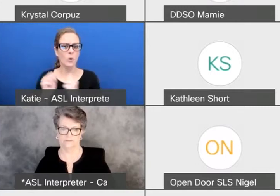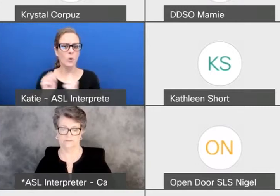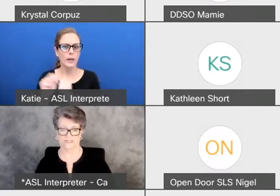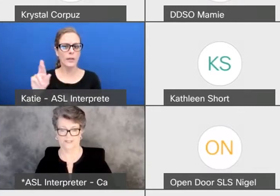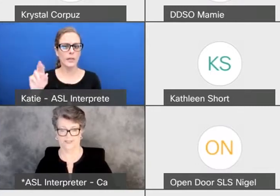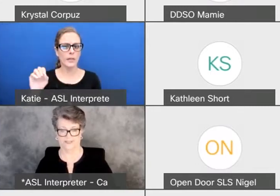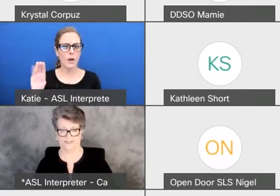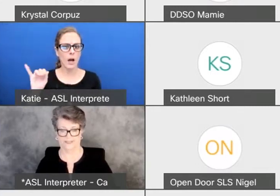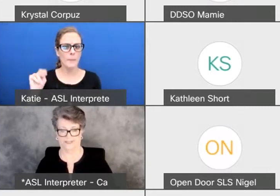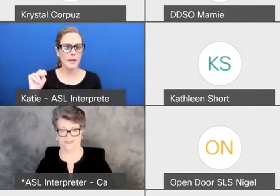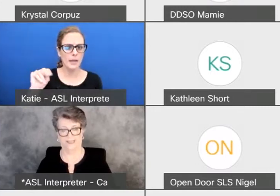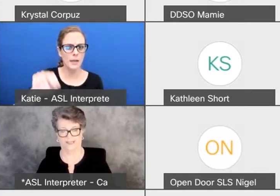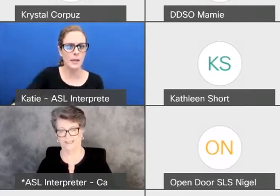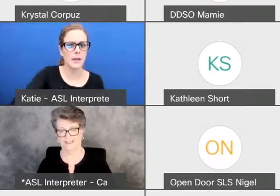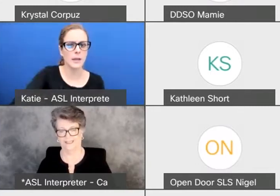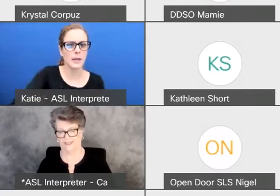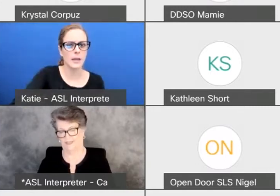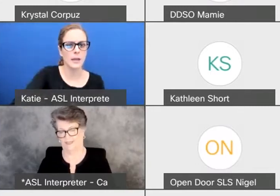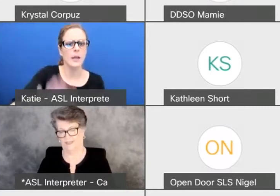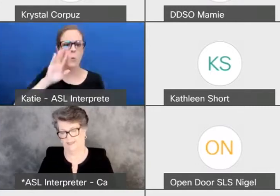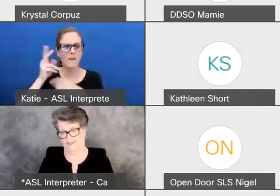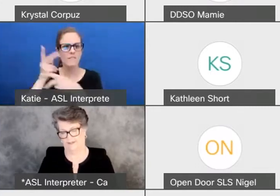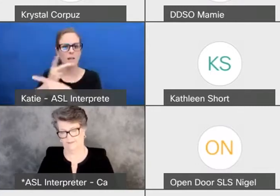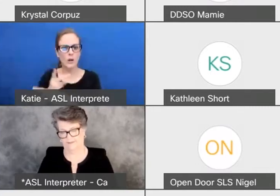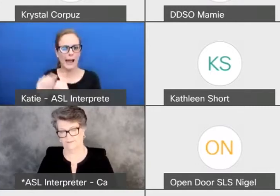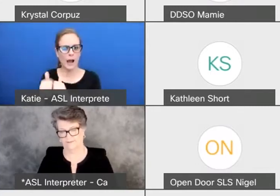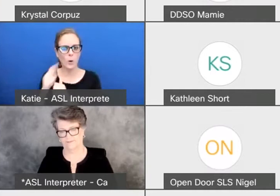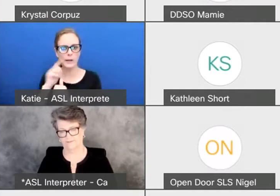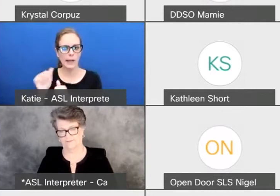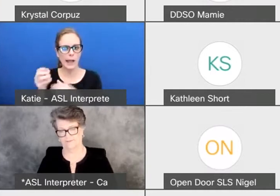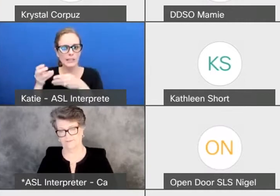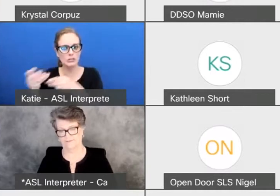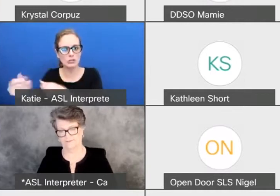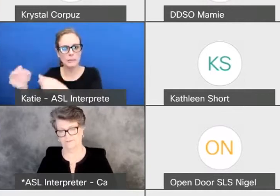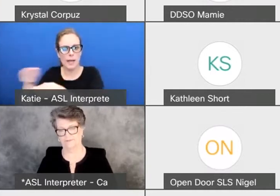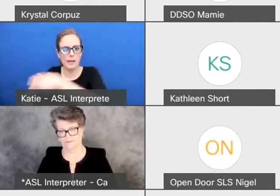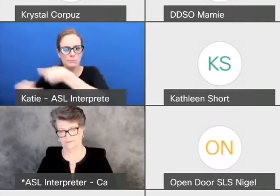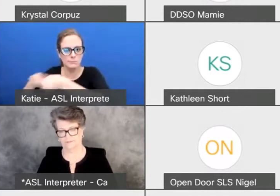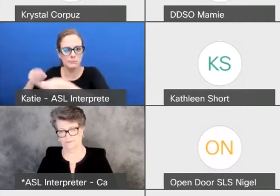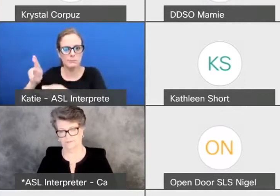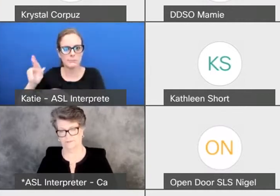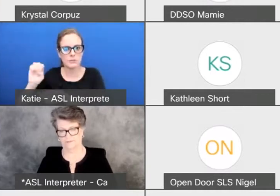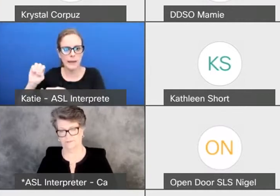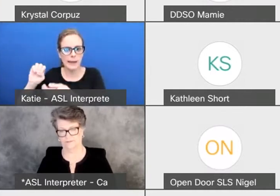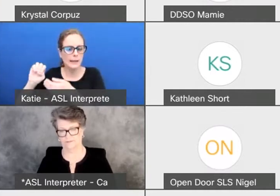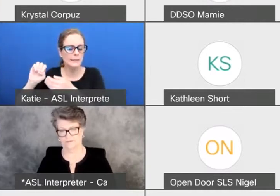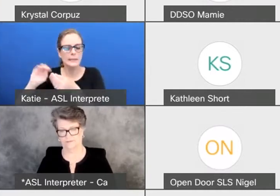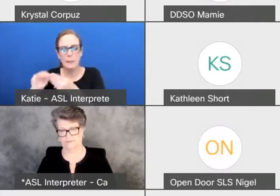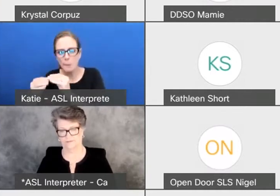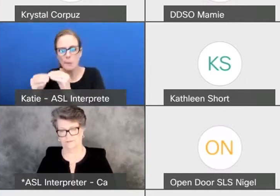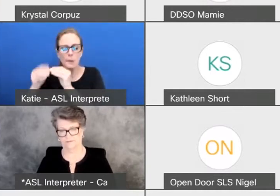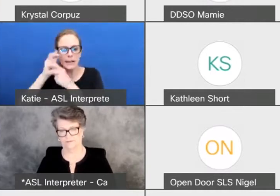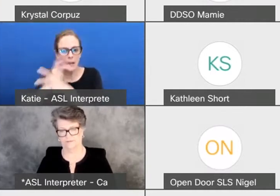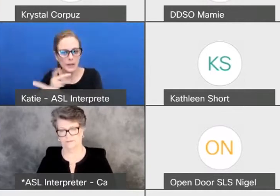that. We'll figure out how we can streamline that a little bit. Yeah, absolutely. Good. And again, there should be not